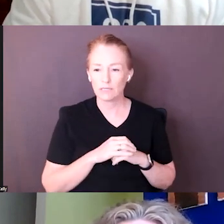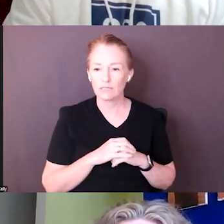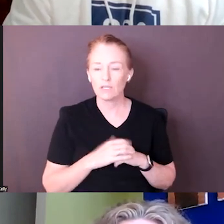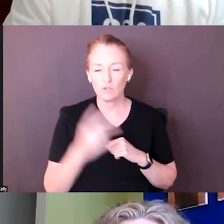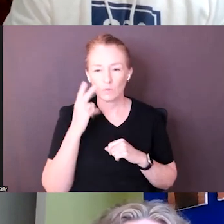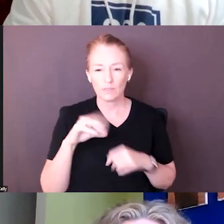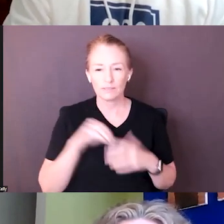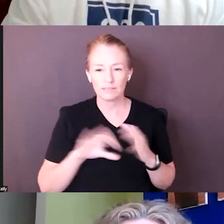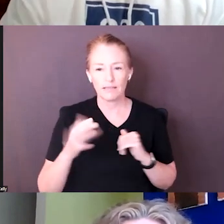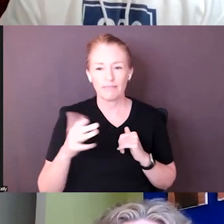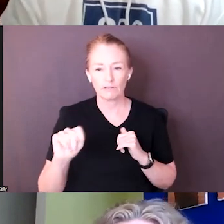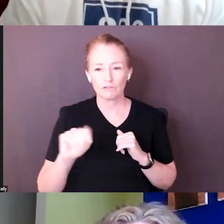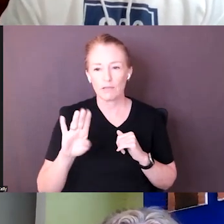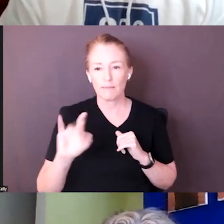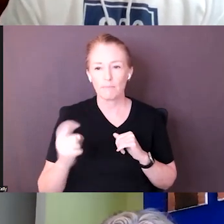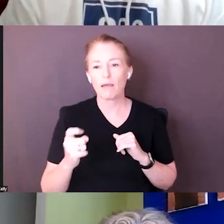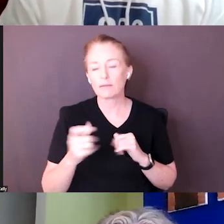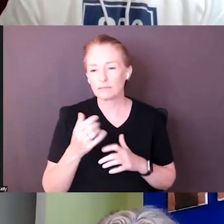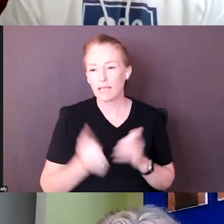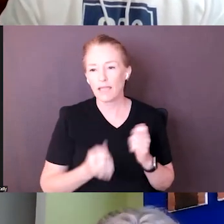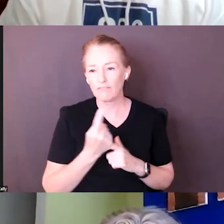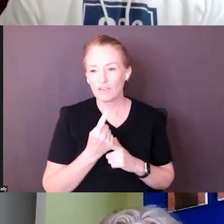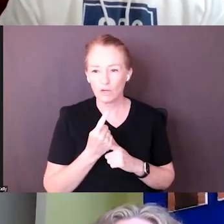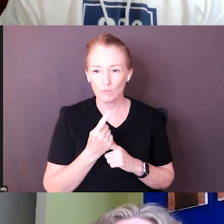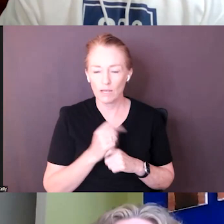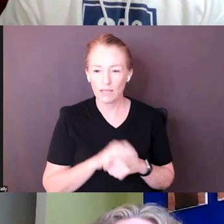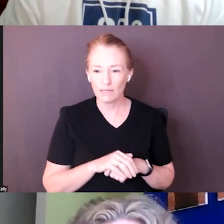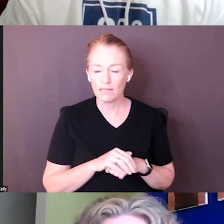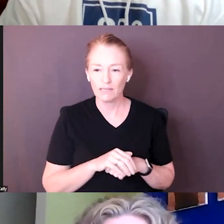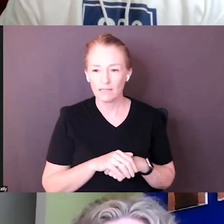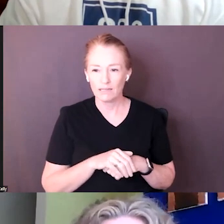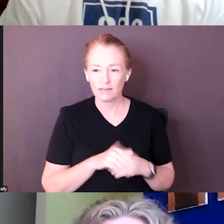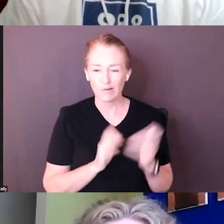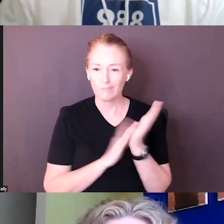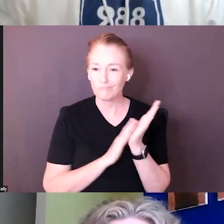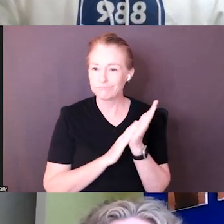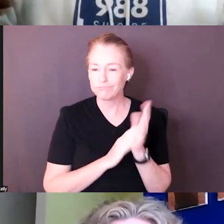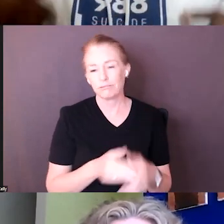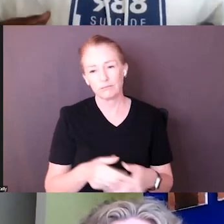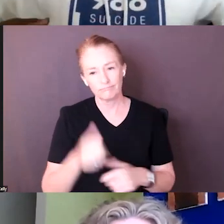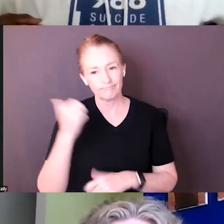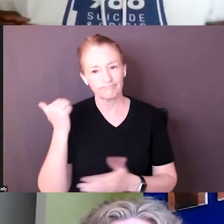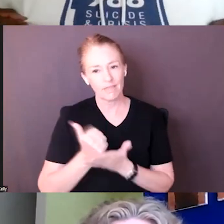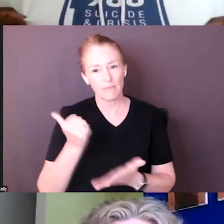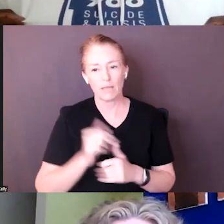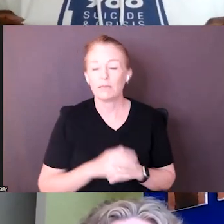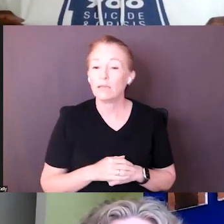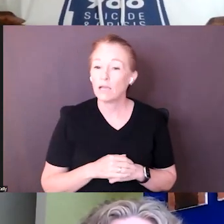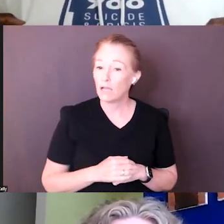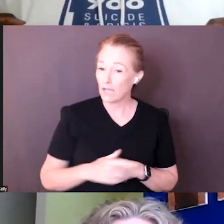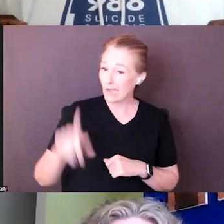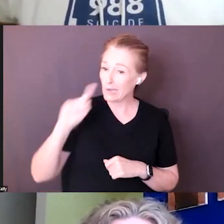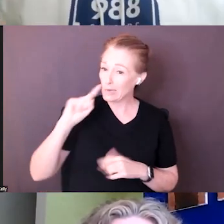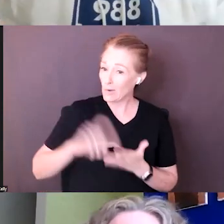box, everybody, giving a amen on what you're saying. So, And notice that I'm wearing my 988